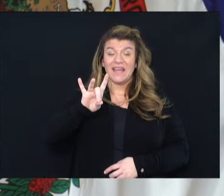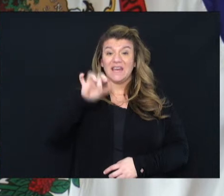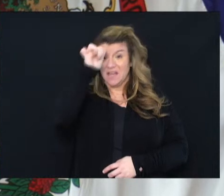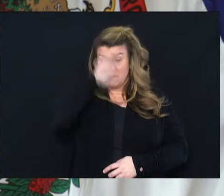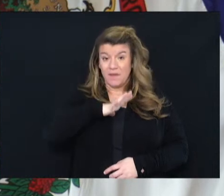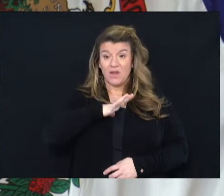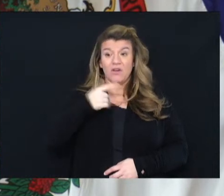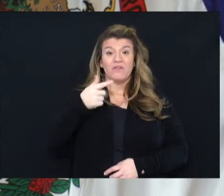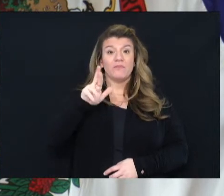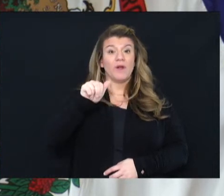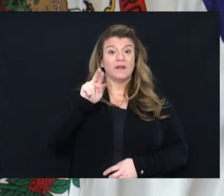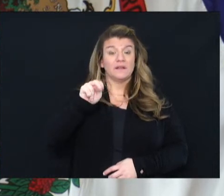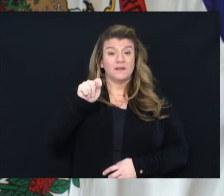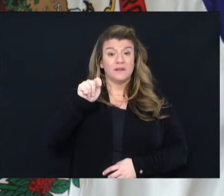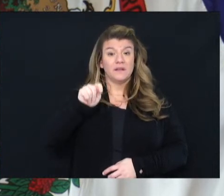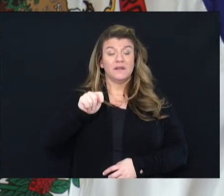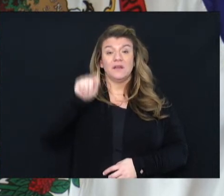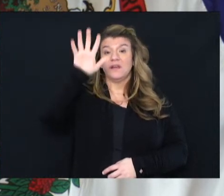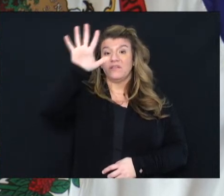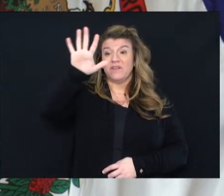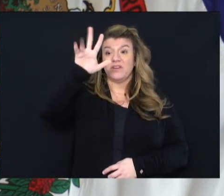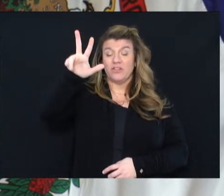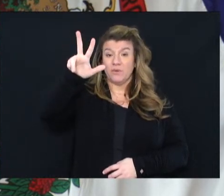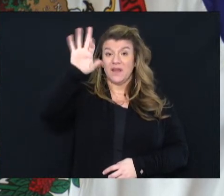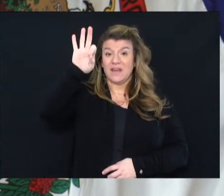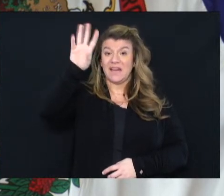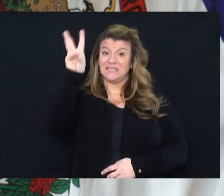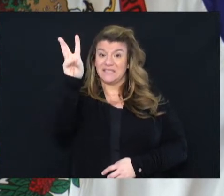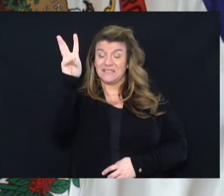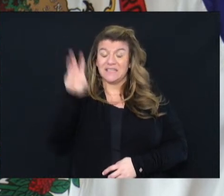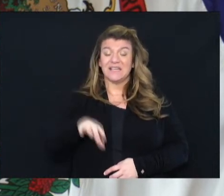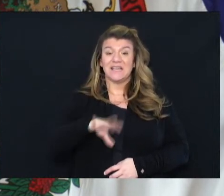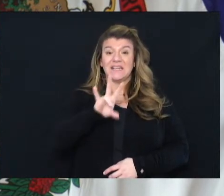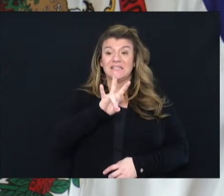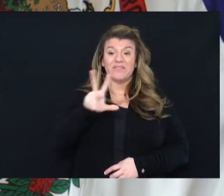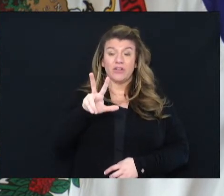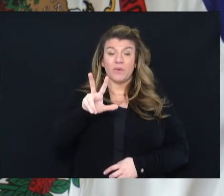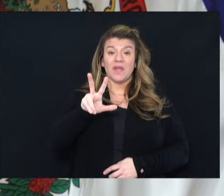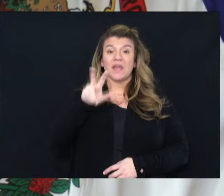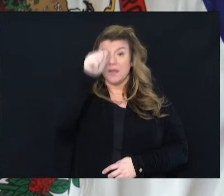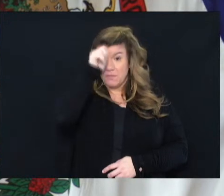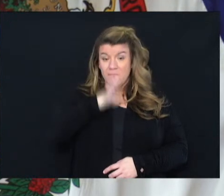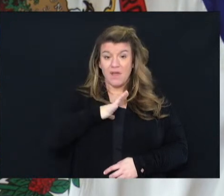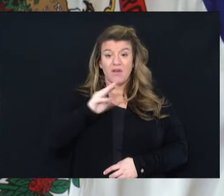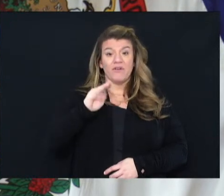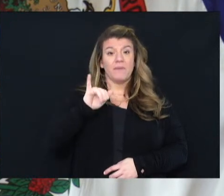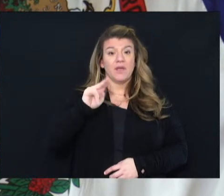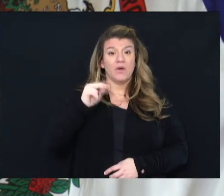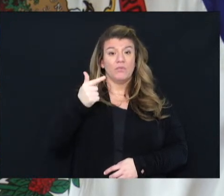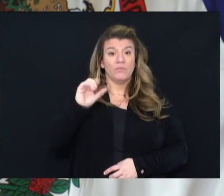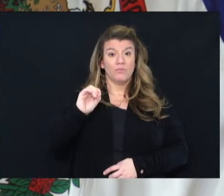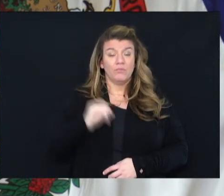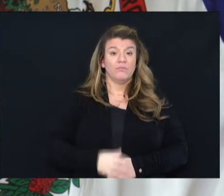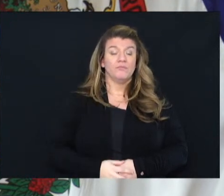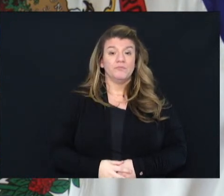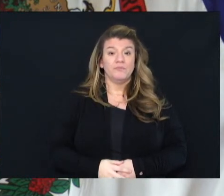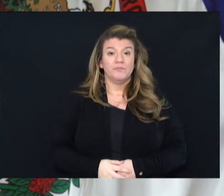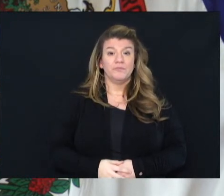58-year-old male from Grant County. The 5,396th death of 73-year-old male from Mingo County.